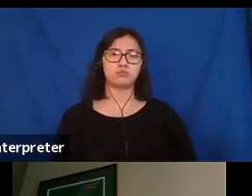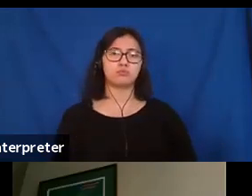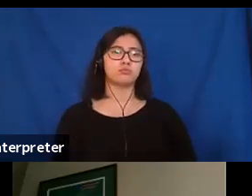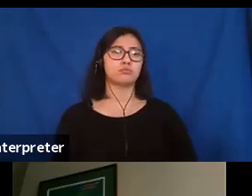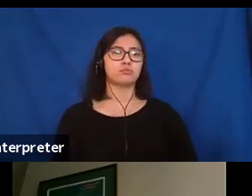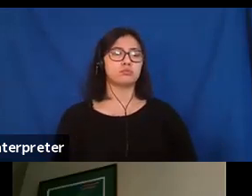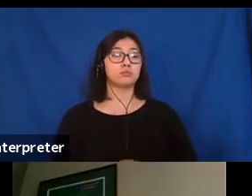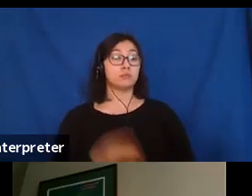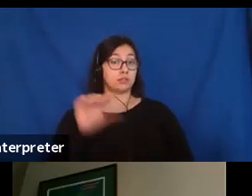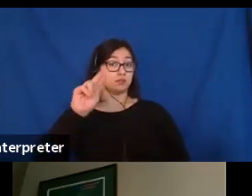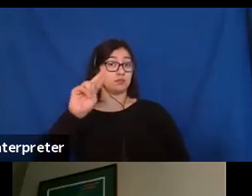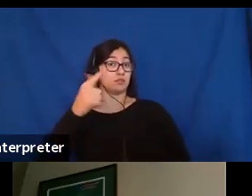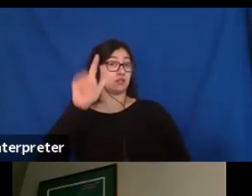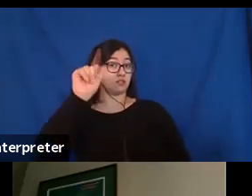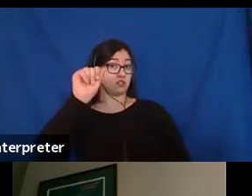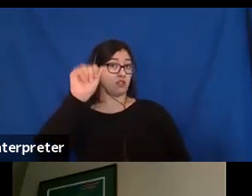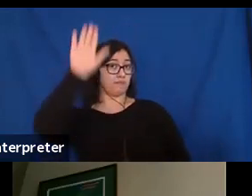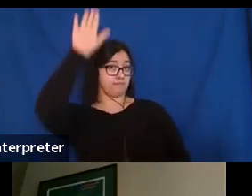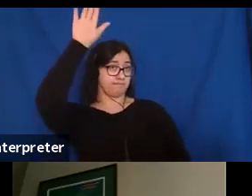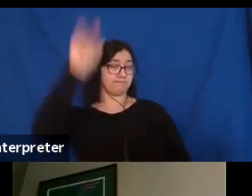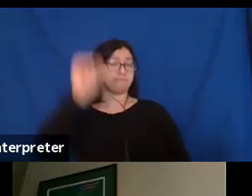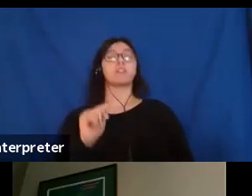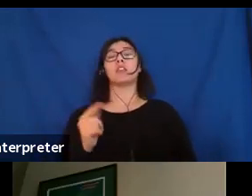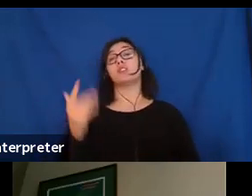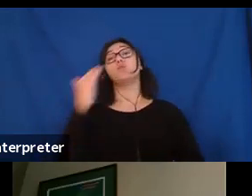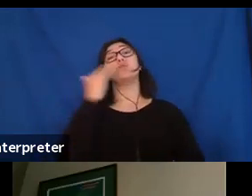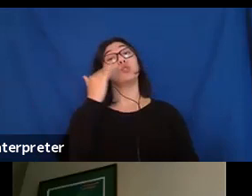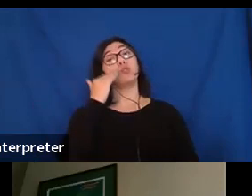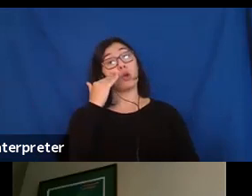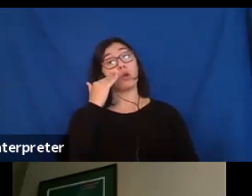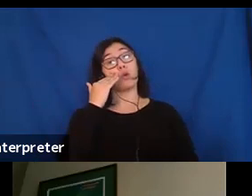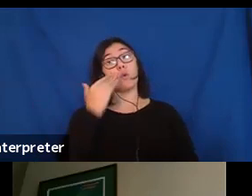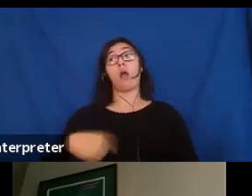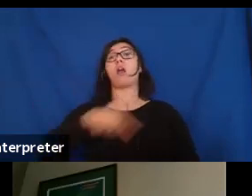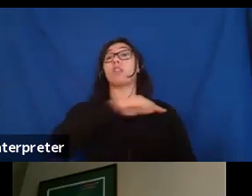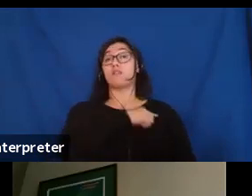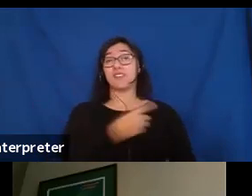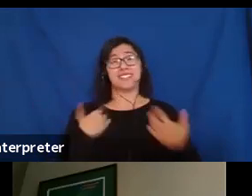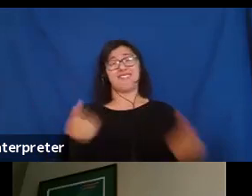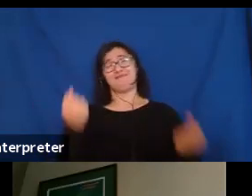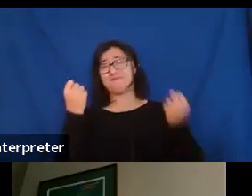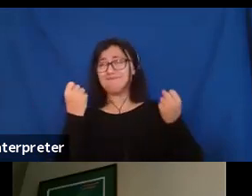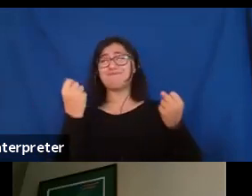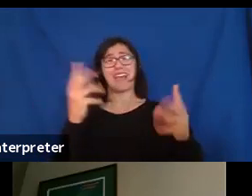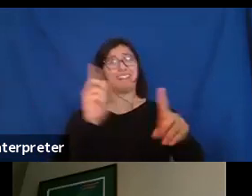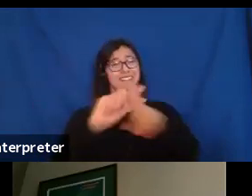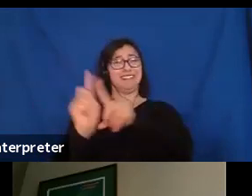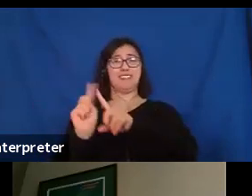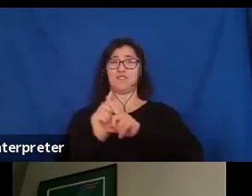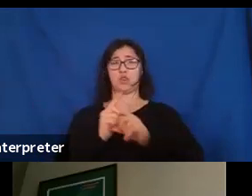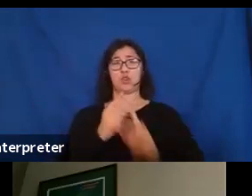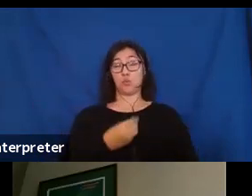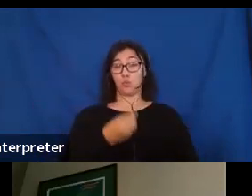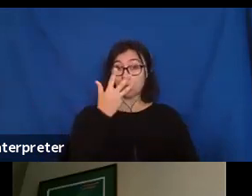So this is Angela. We have numerous amounts of white rappers